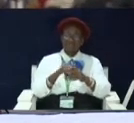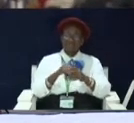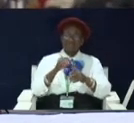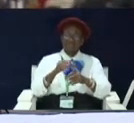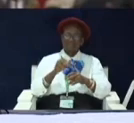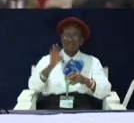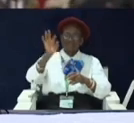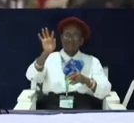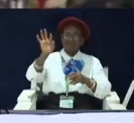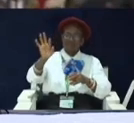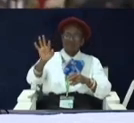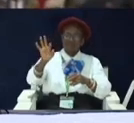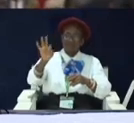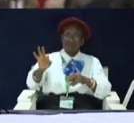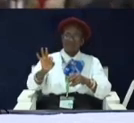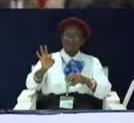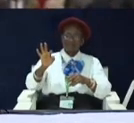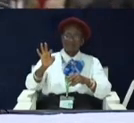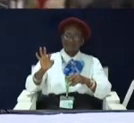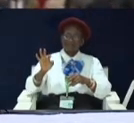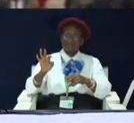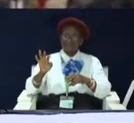1986. Pe o bere ni odun 1986.